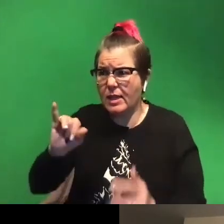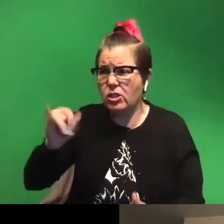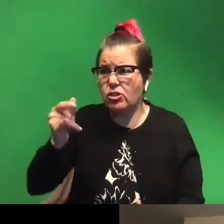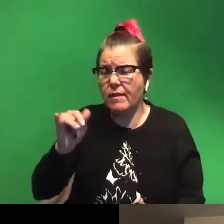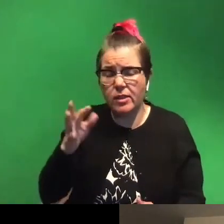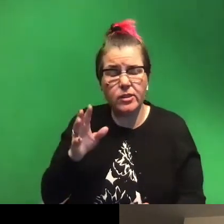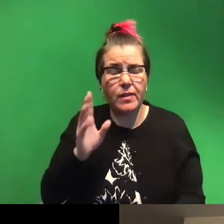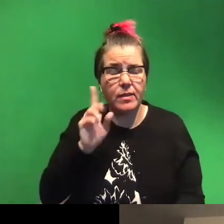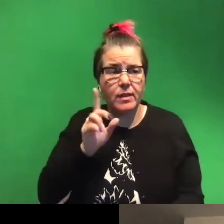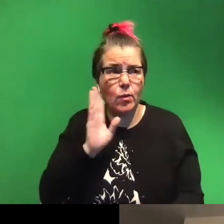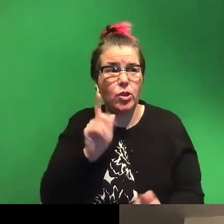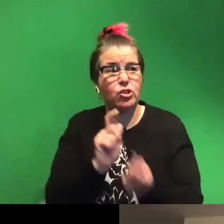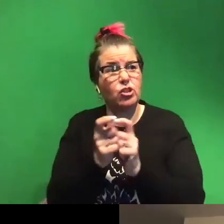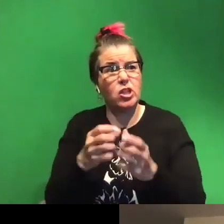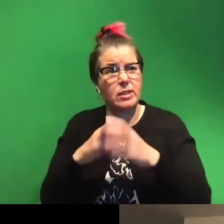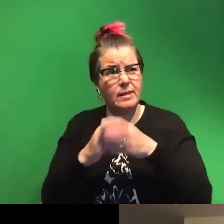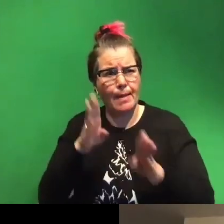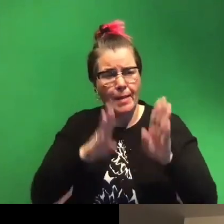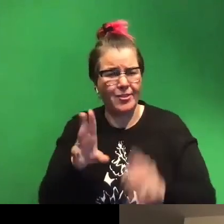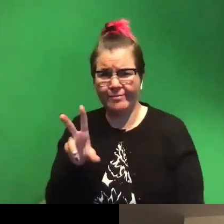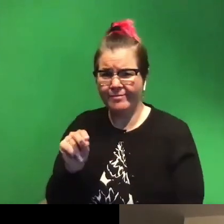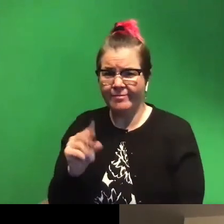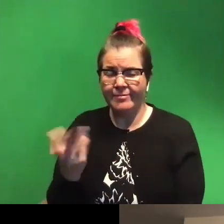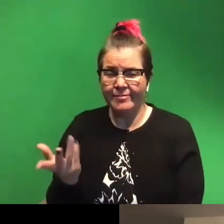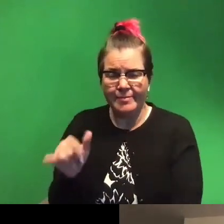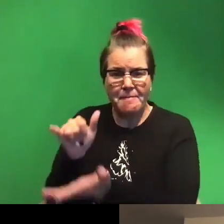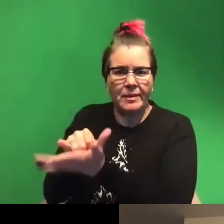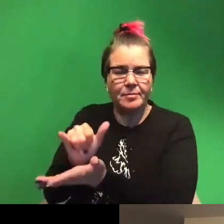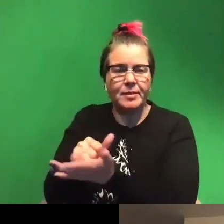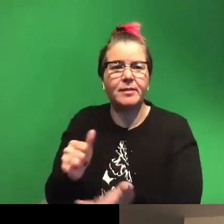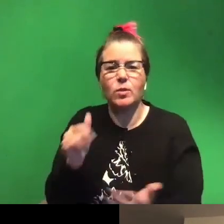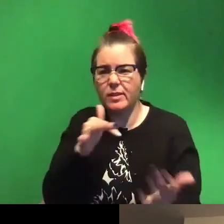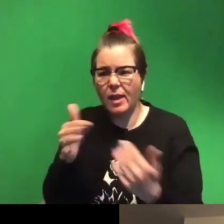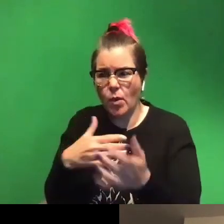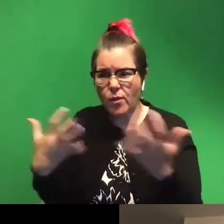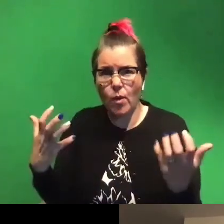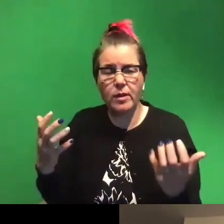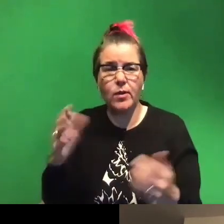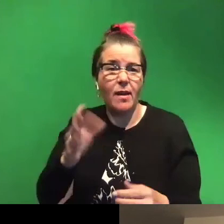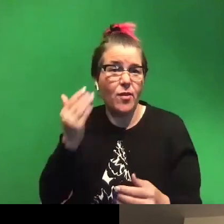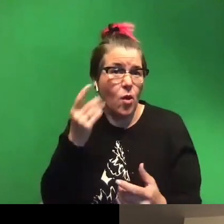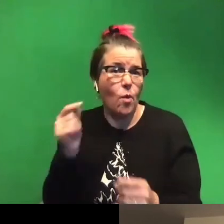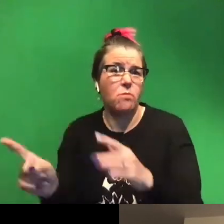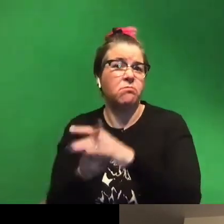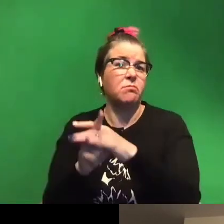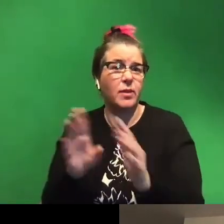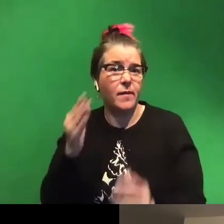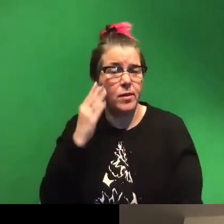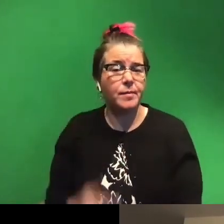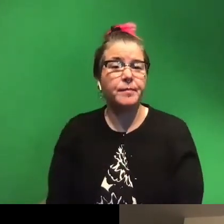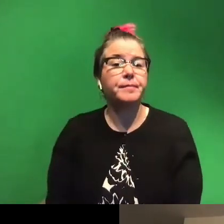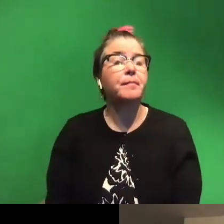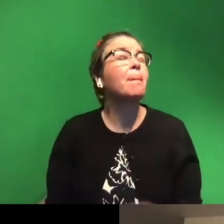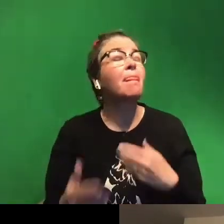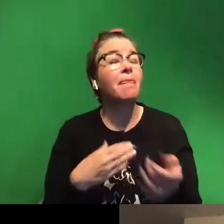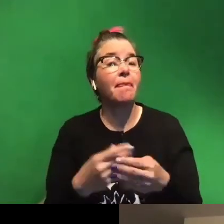going to change cell biology? No. So study whatever you want, because you never know what's going to come up, And even like